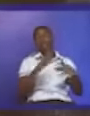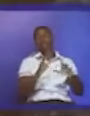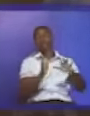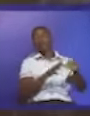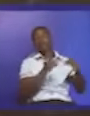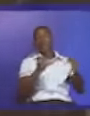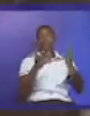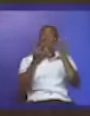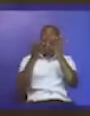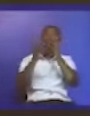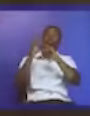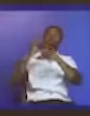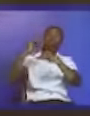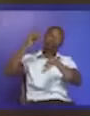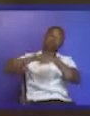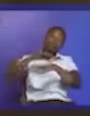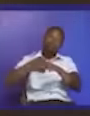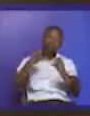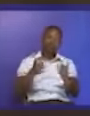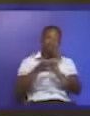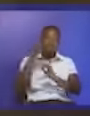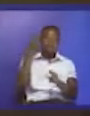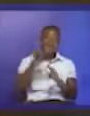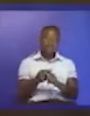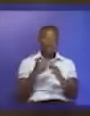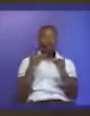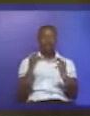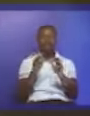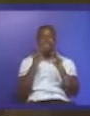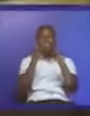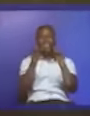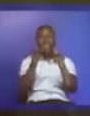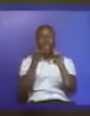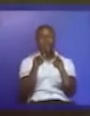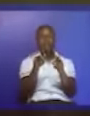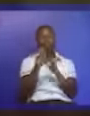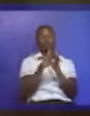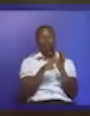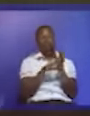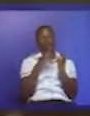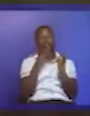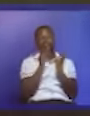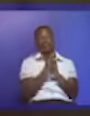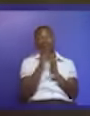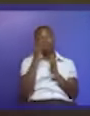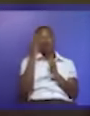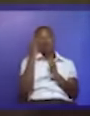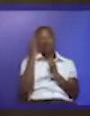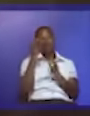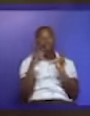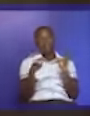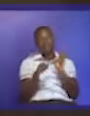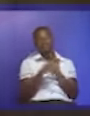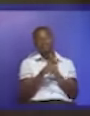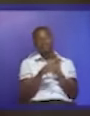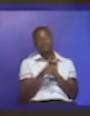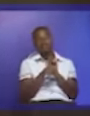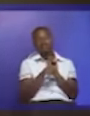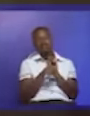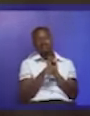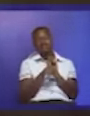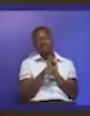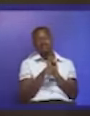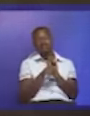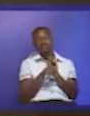Hallelujah. Please look at me. Did your Bible not say, why do the heathens rage and the